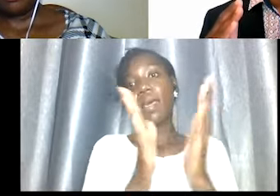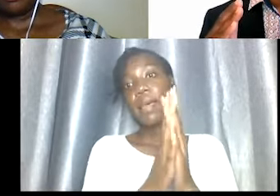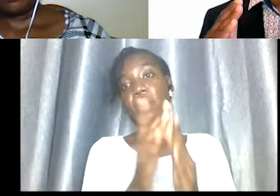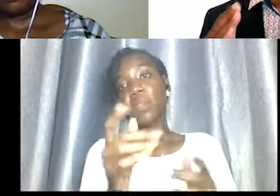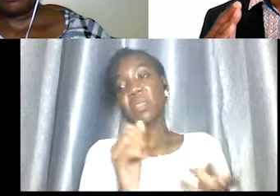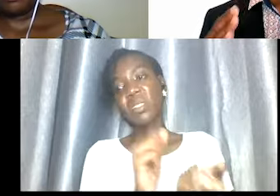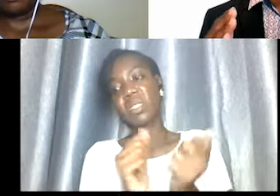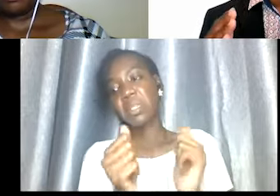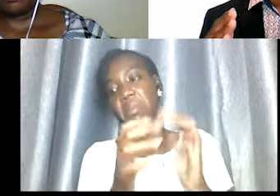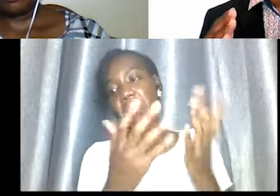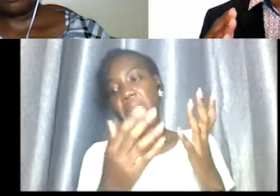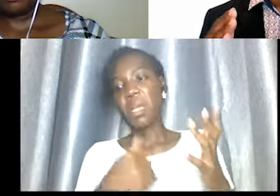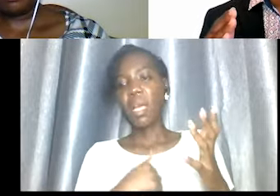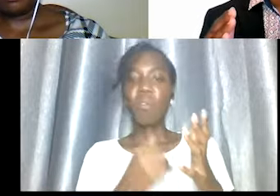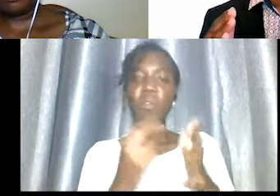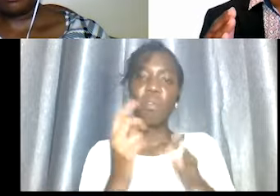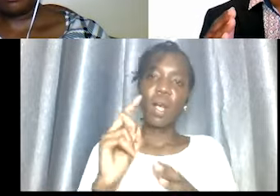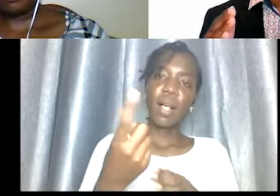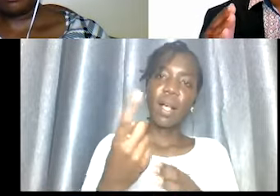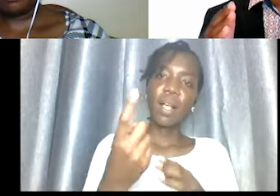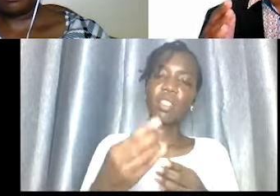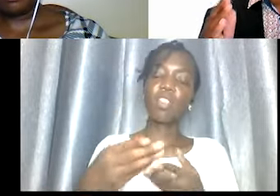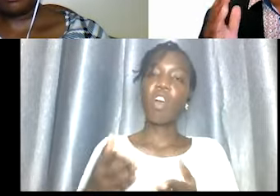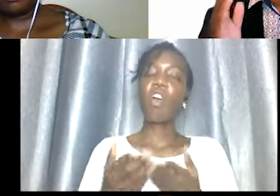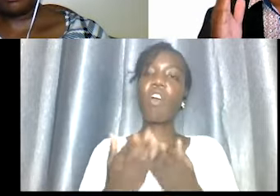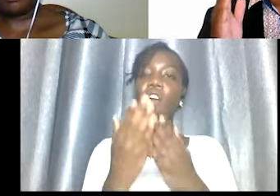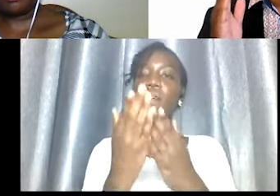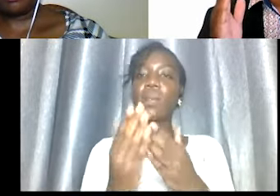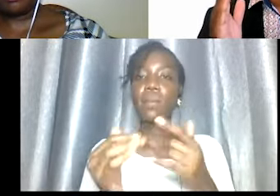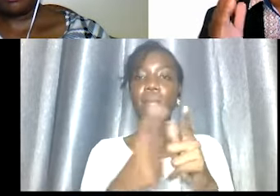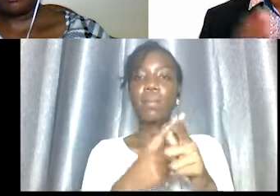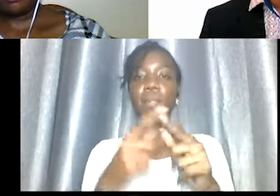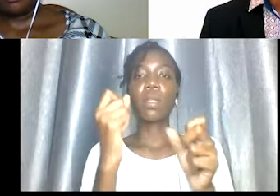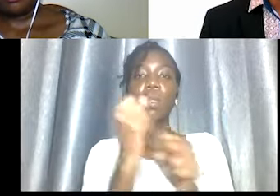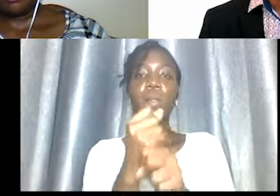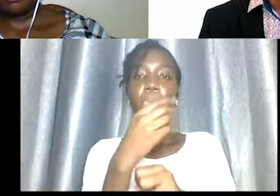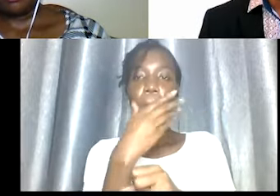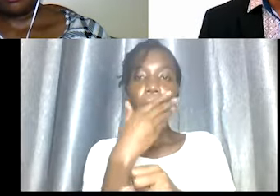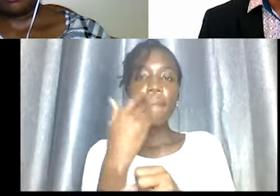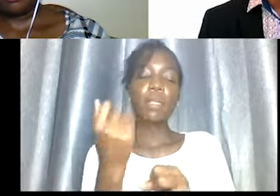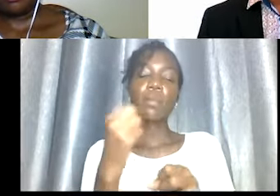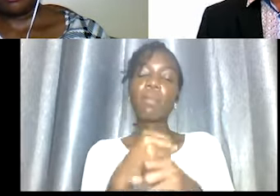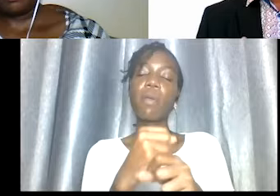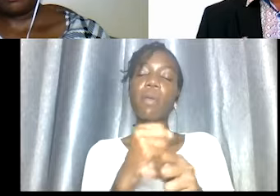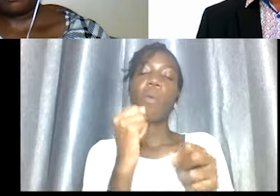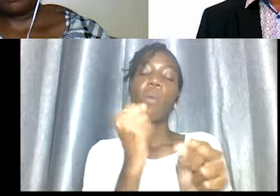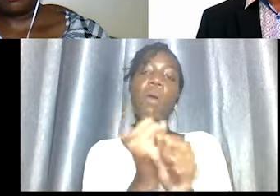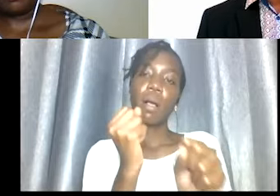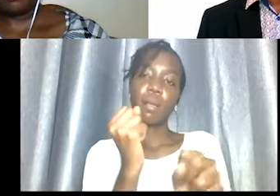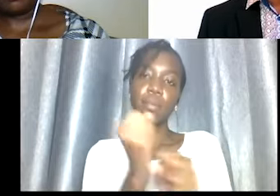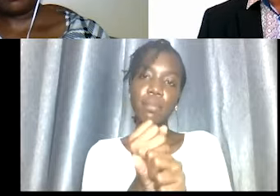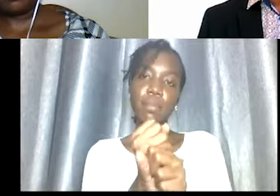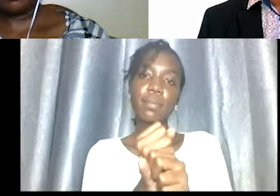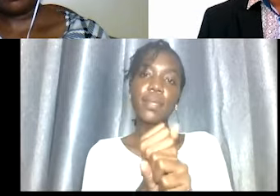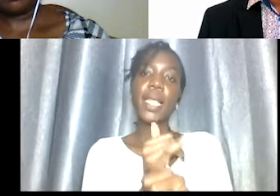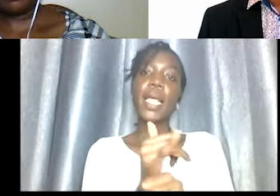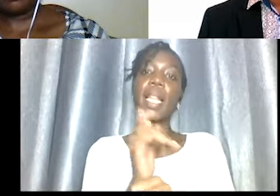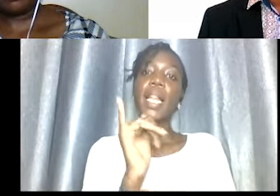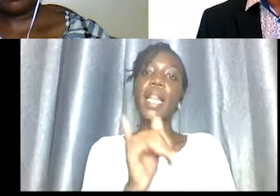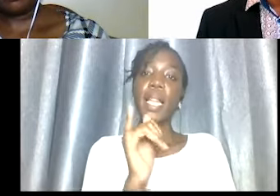you once offered, and do your best to make it work. That is the best